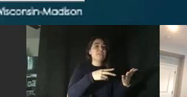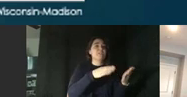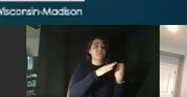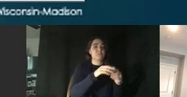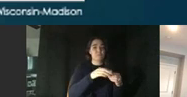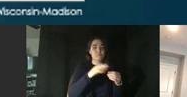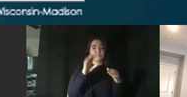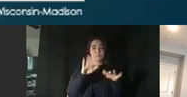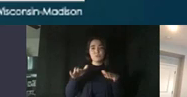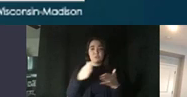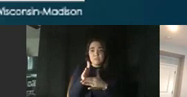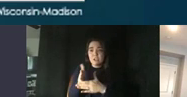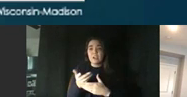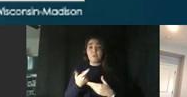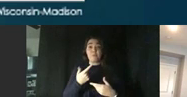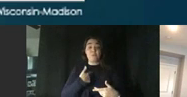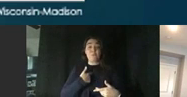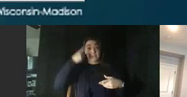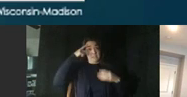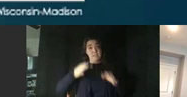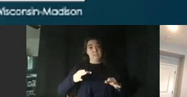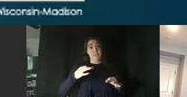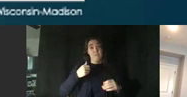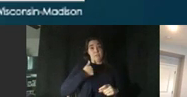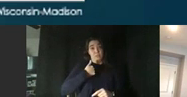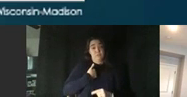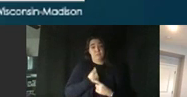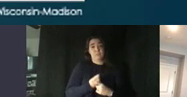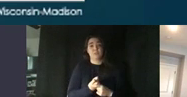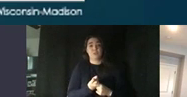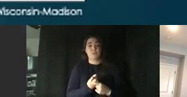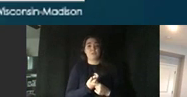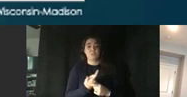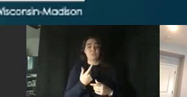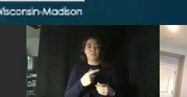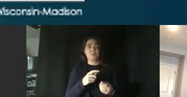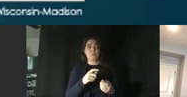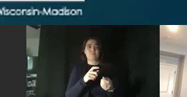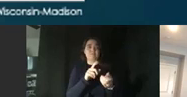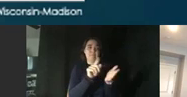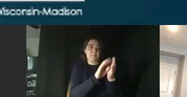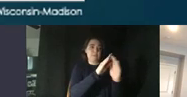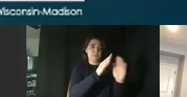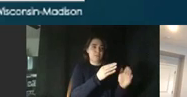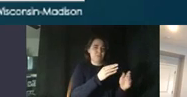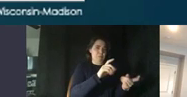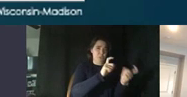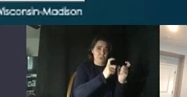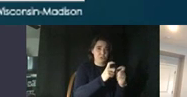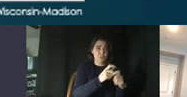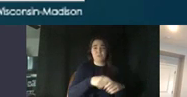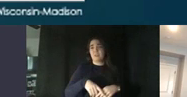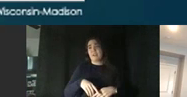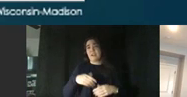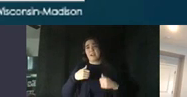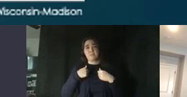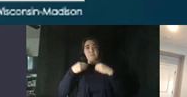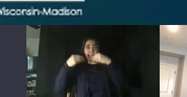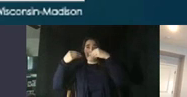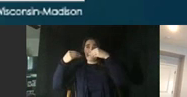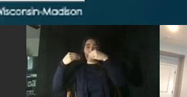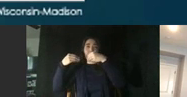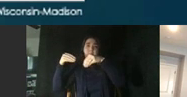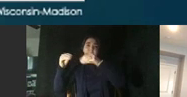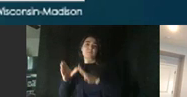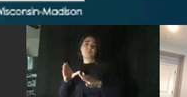in our fingertips as well. So the change isn't just coming from the publishing houses. The change has to come from the consumers too. Right. Right.